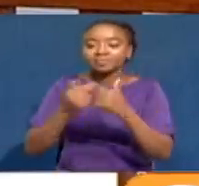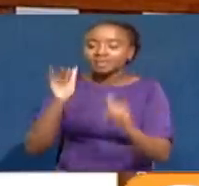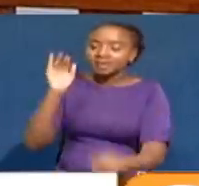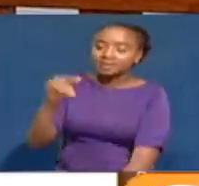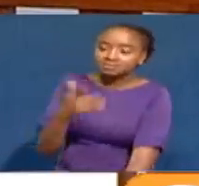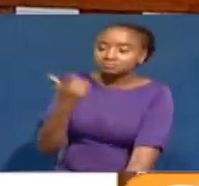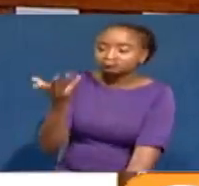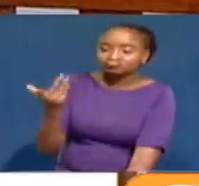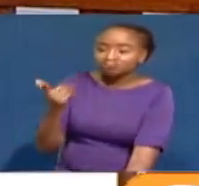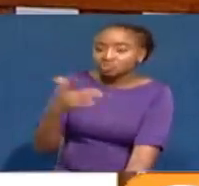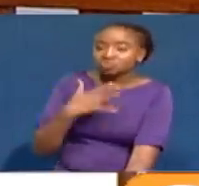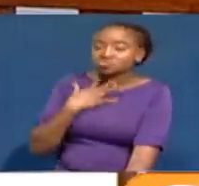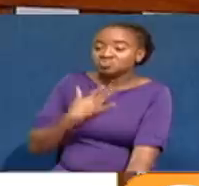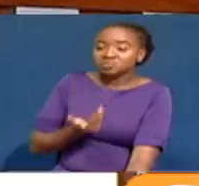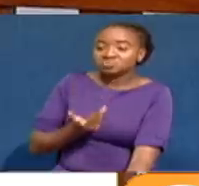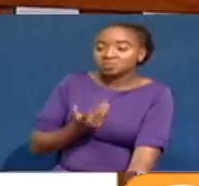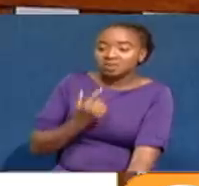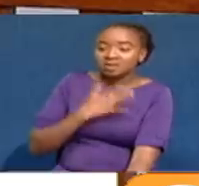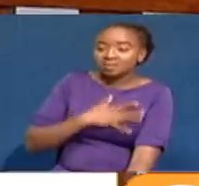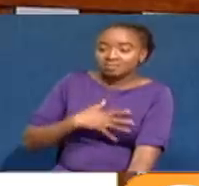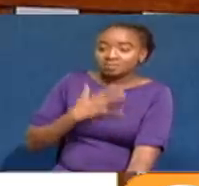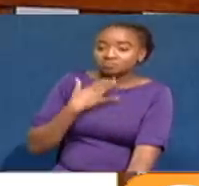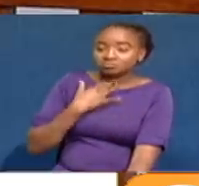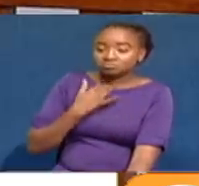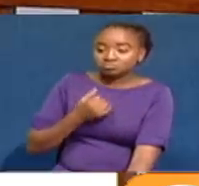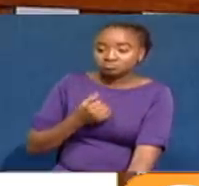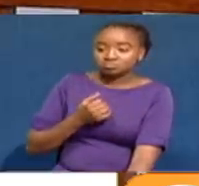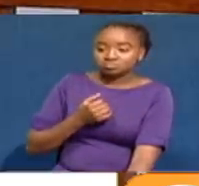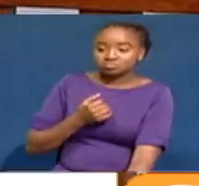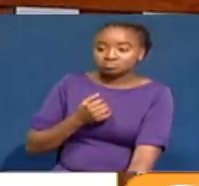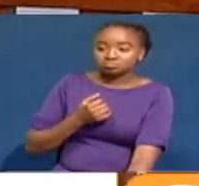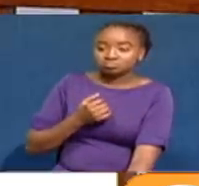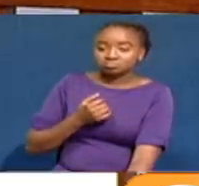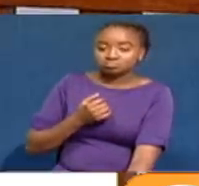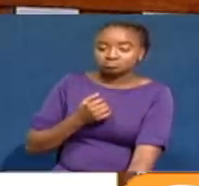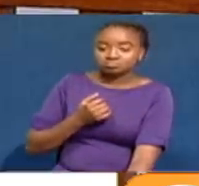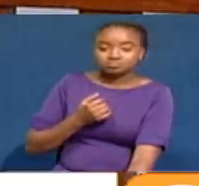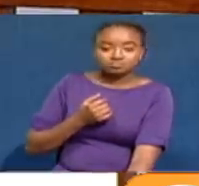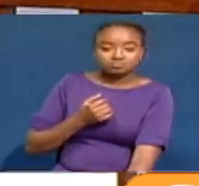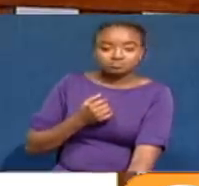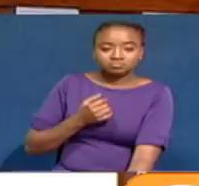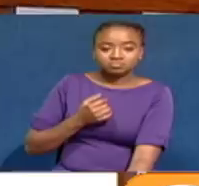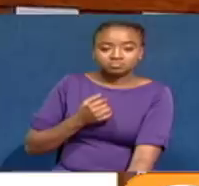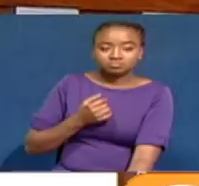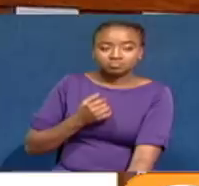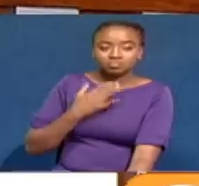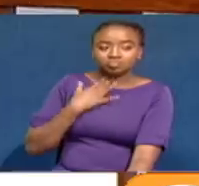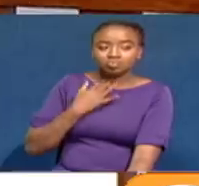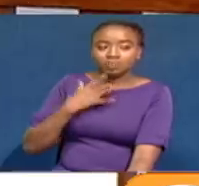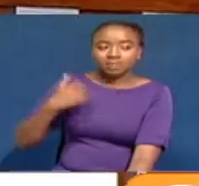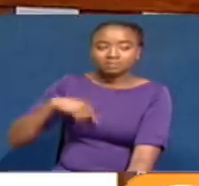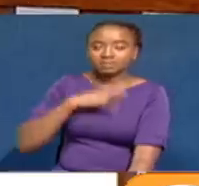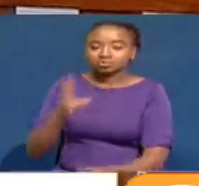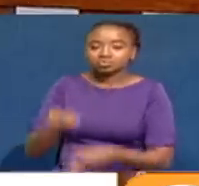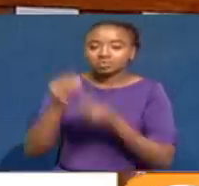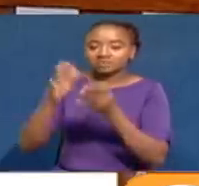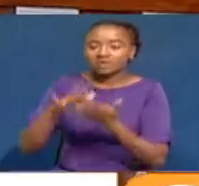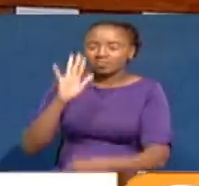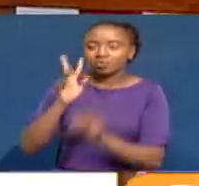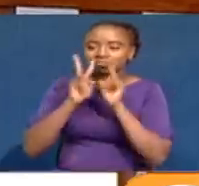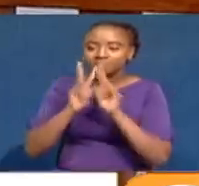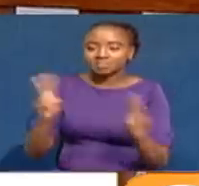them, would you please trust us to deliver on a more civilized, on a more gentle, on a more peaceful, on a